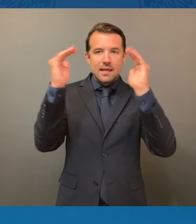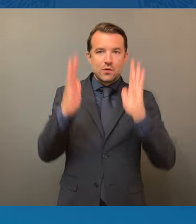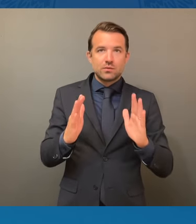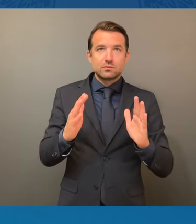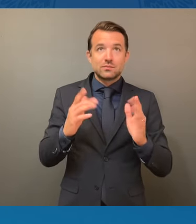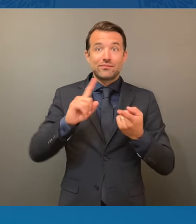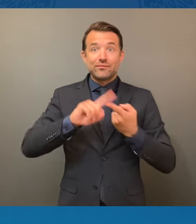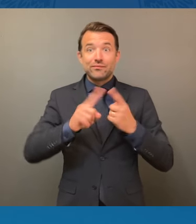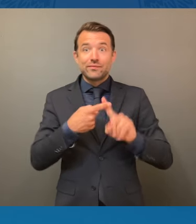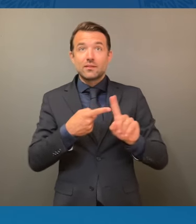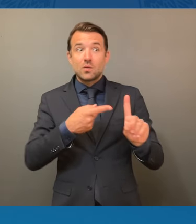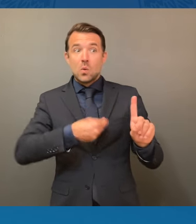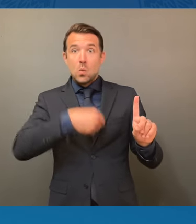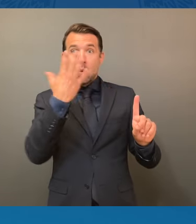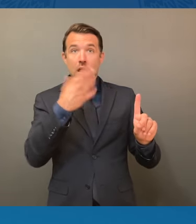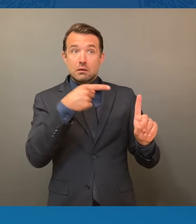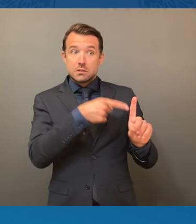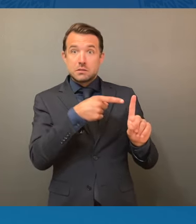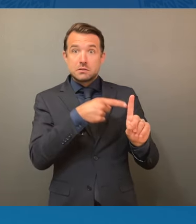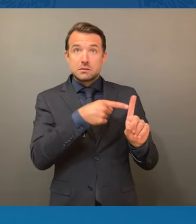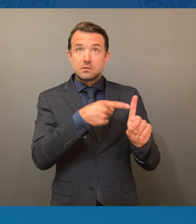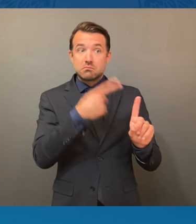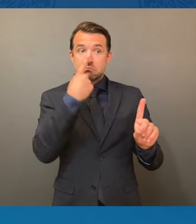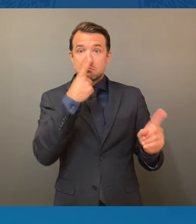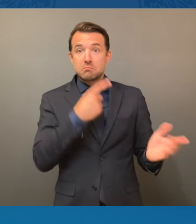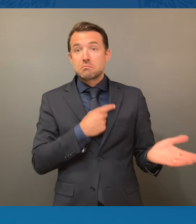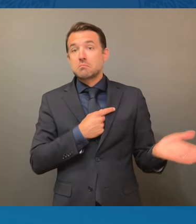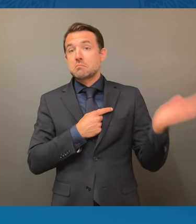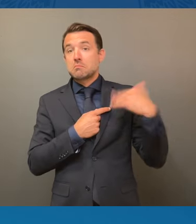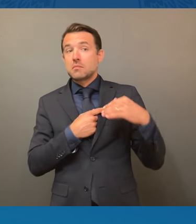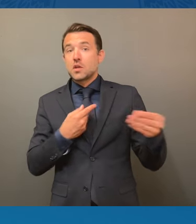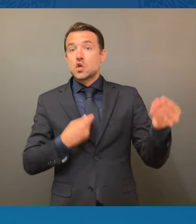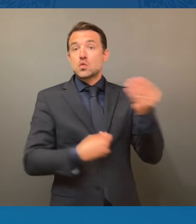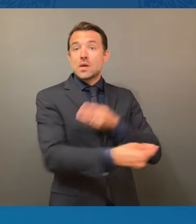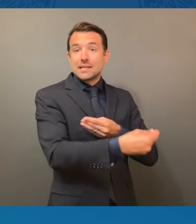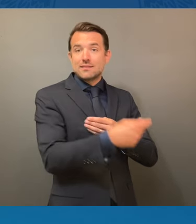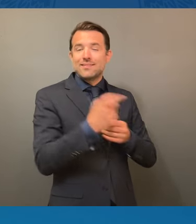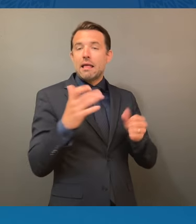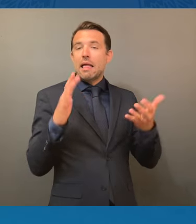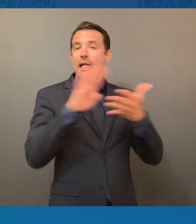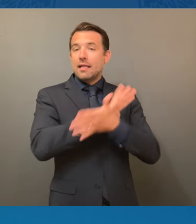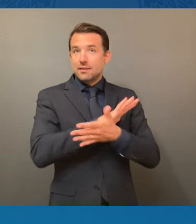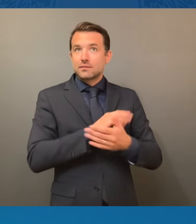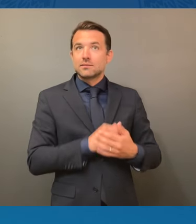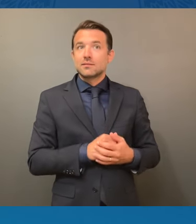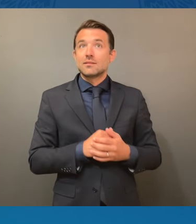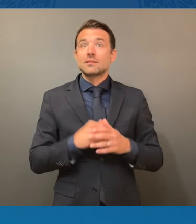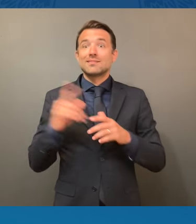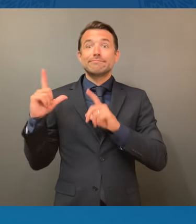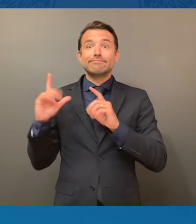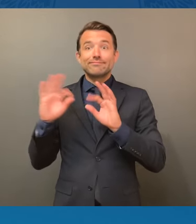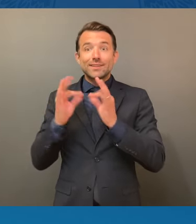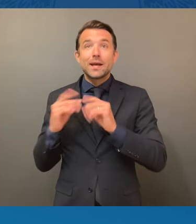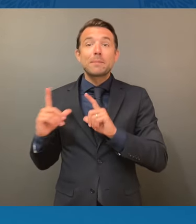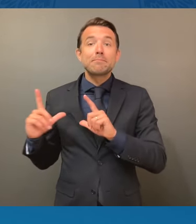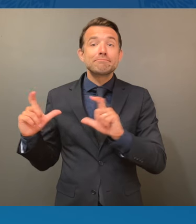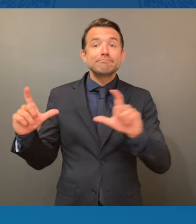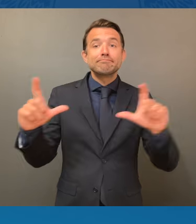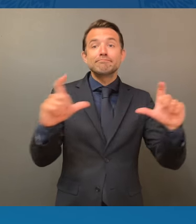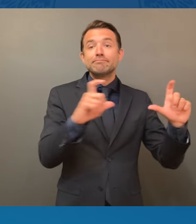white family, to come in, and then the white family will put the pictures up of their family. And